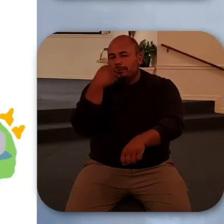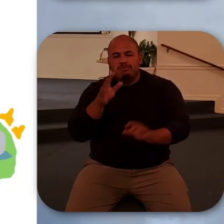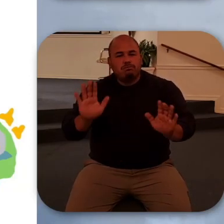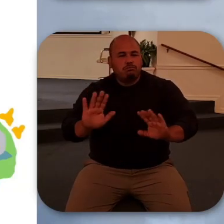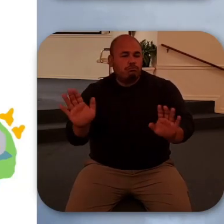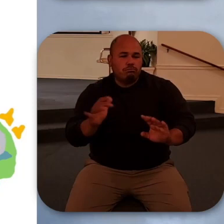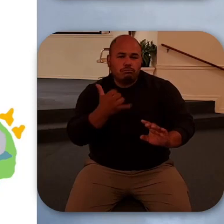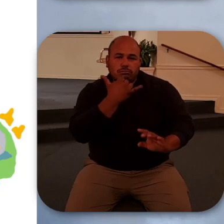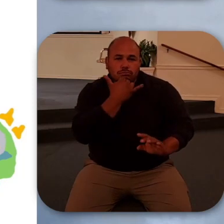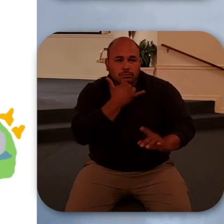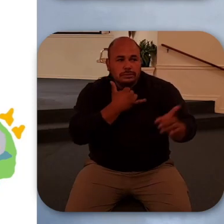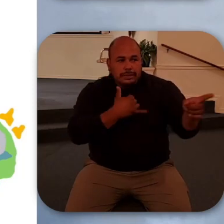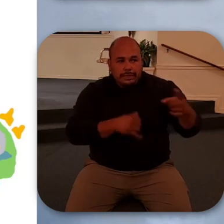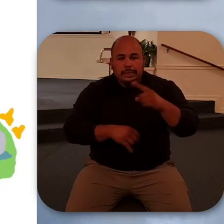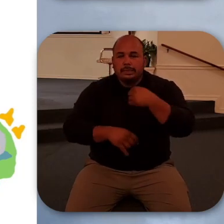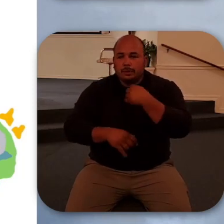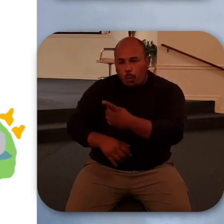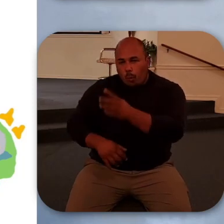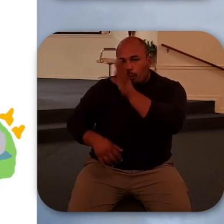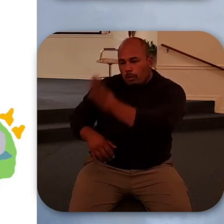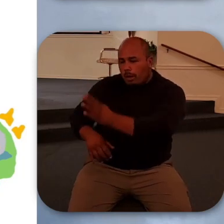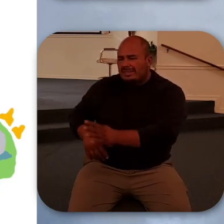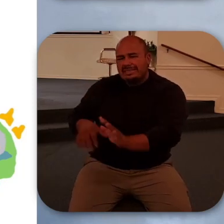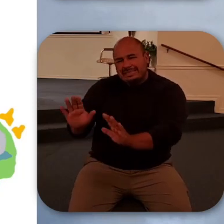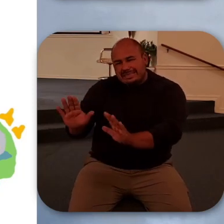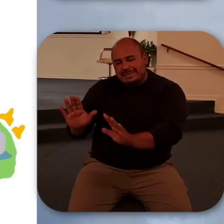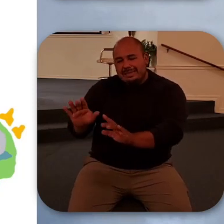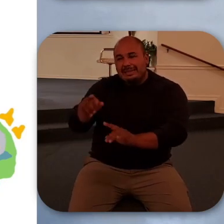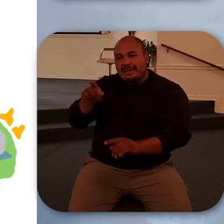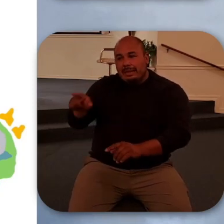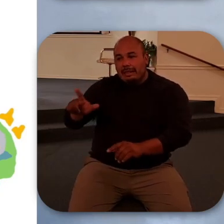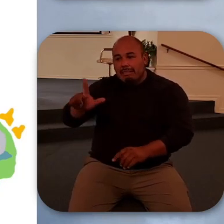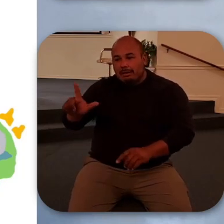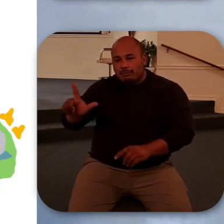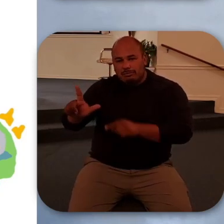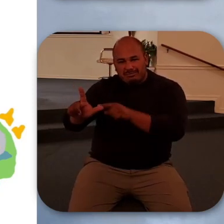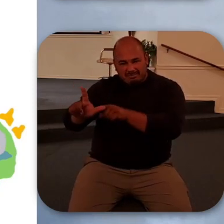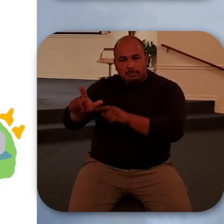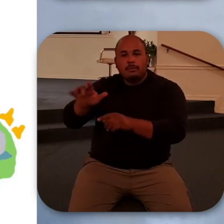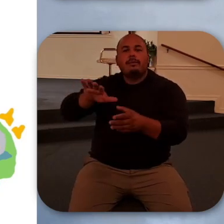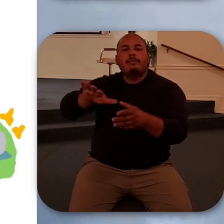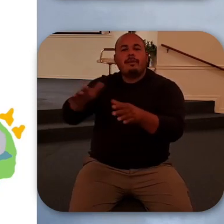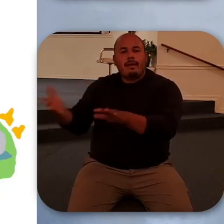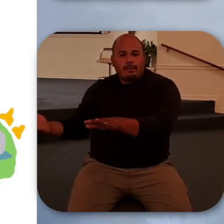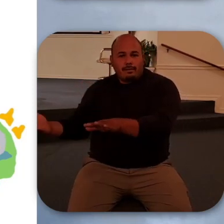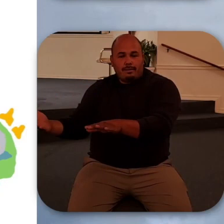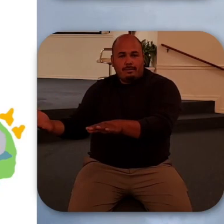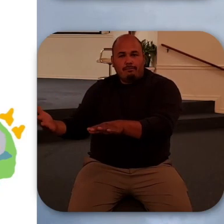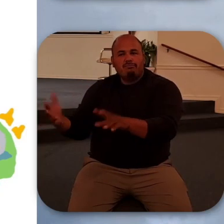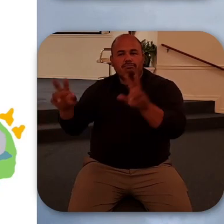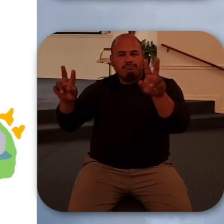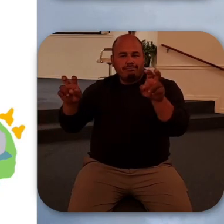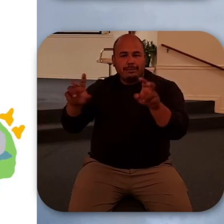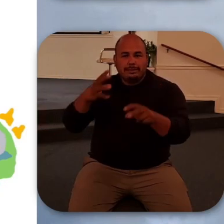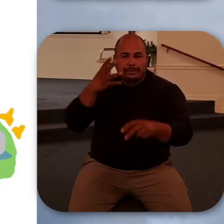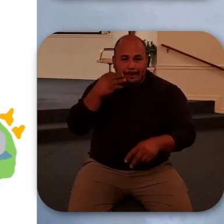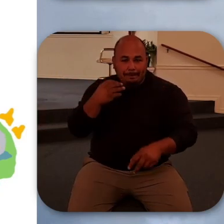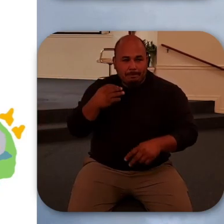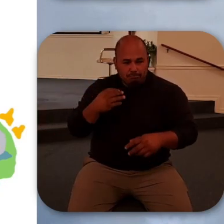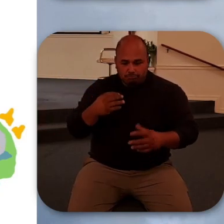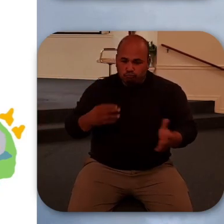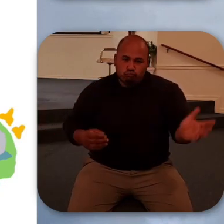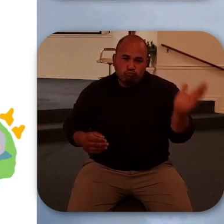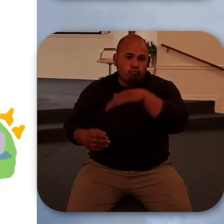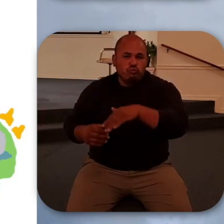Lazarus is dead, and for your sake I am glad I was not there, so that you may believe. But let us go to him.